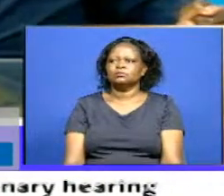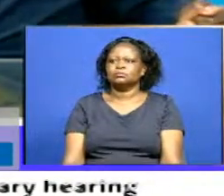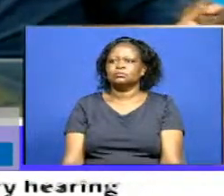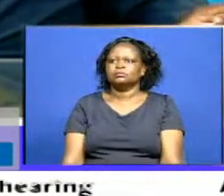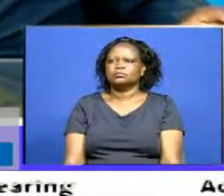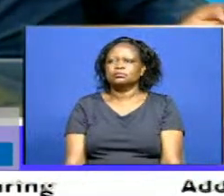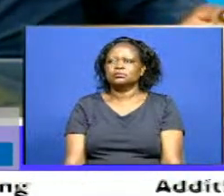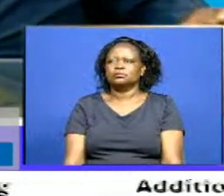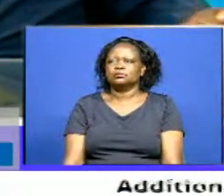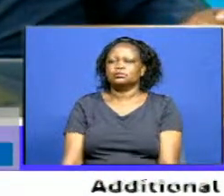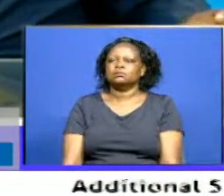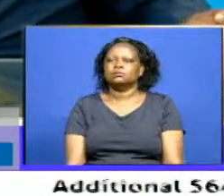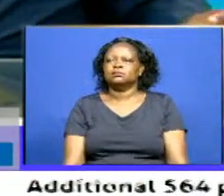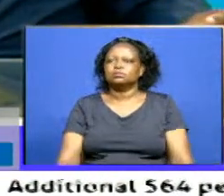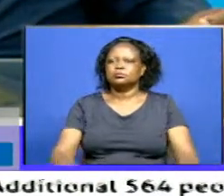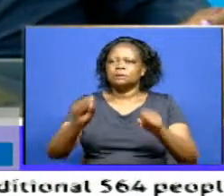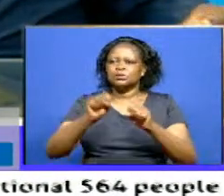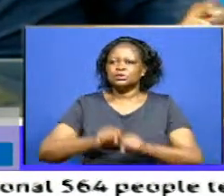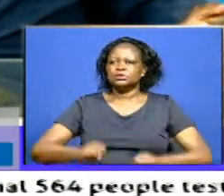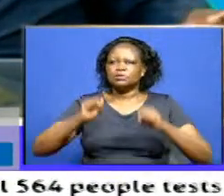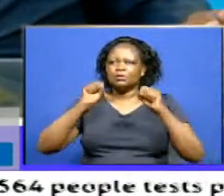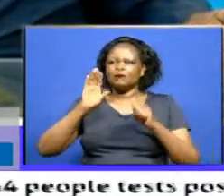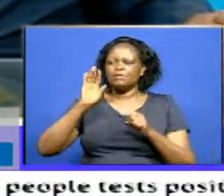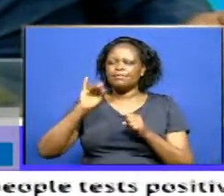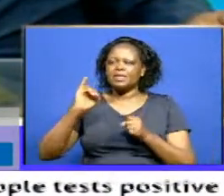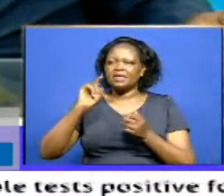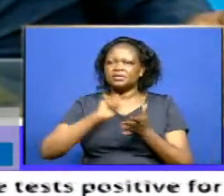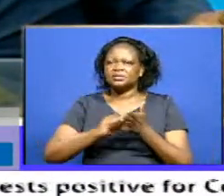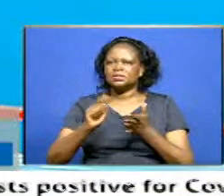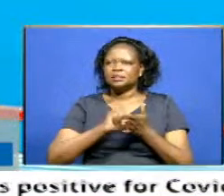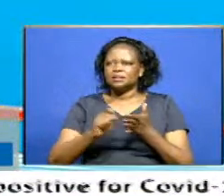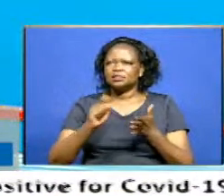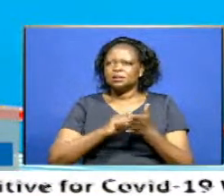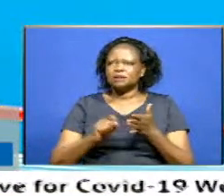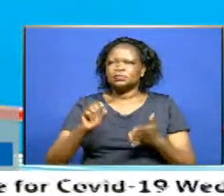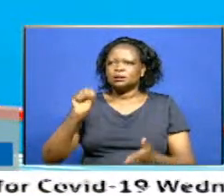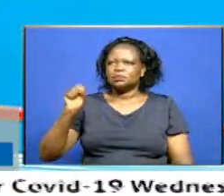of the chairman of the BBI Secretariat, Suna East Member of Parliament,